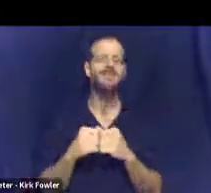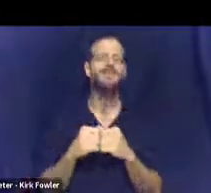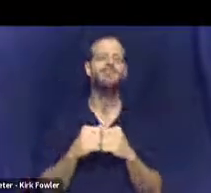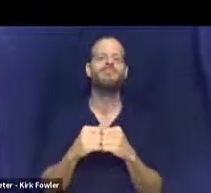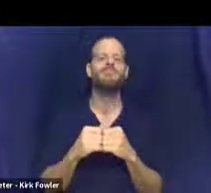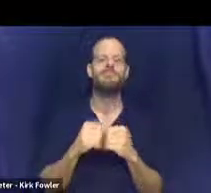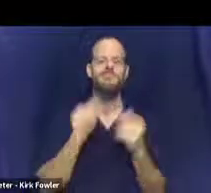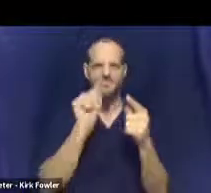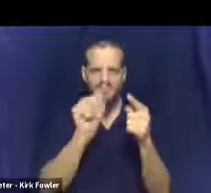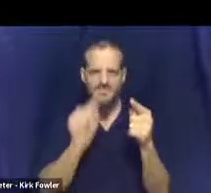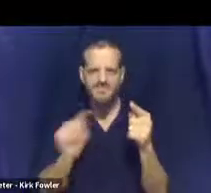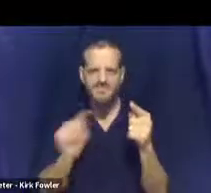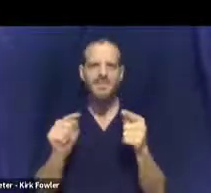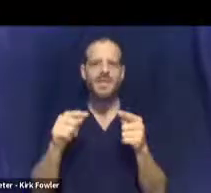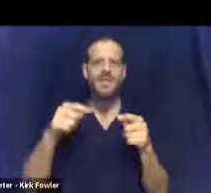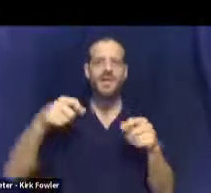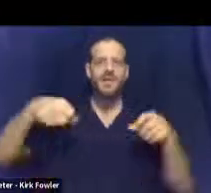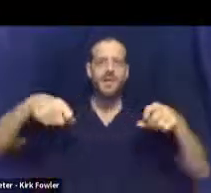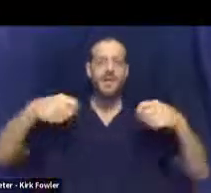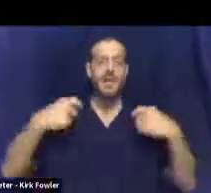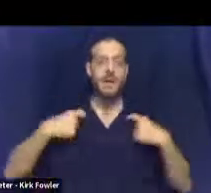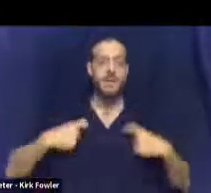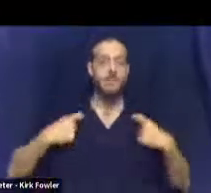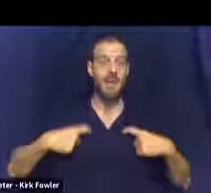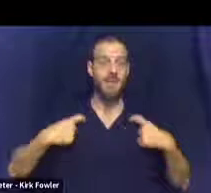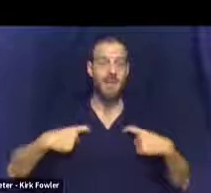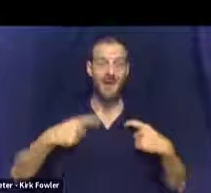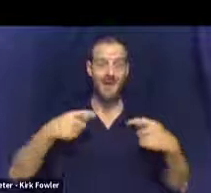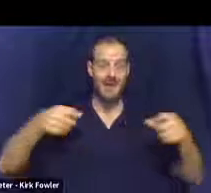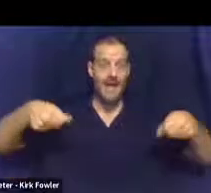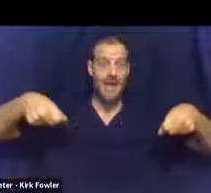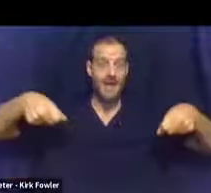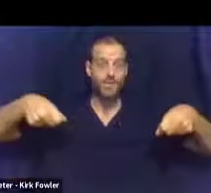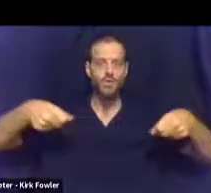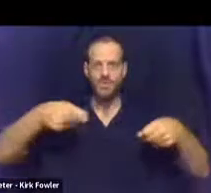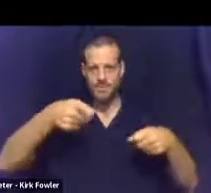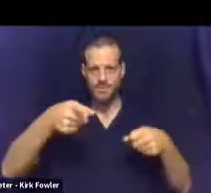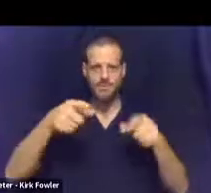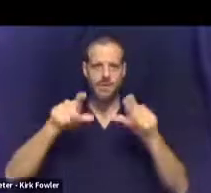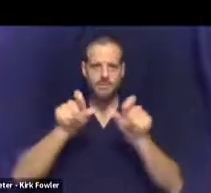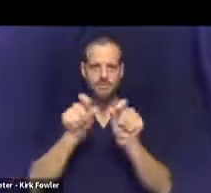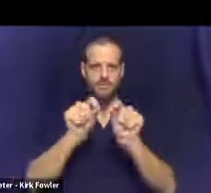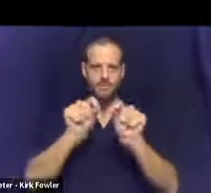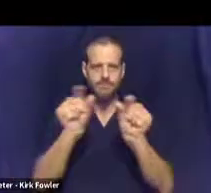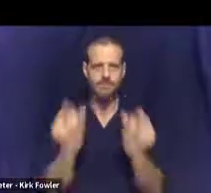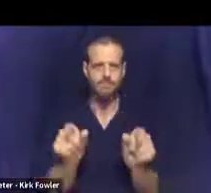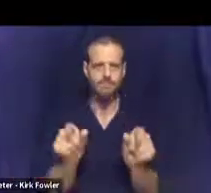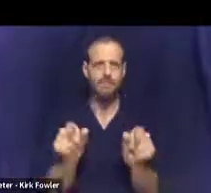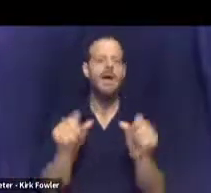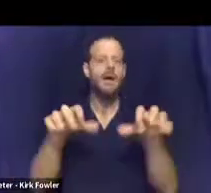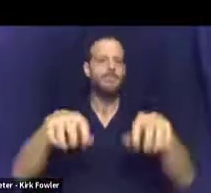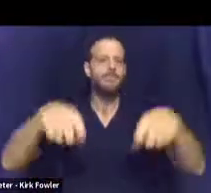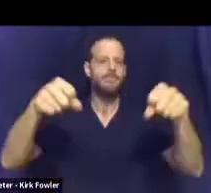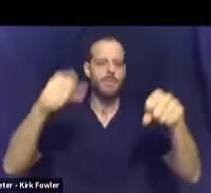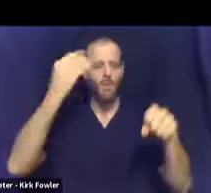The handles of his backpack. So very, very deliberate in choosing what his symbols are.